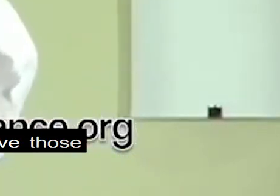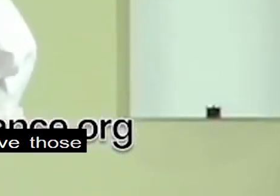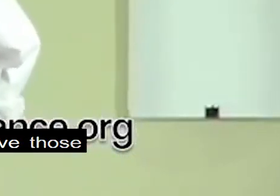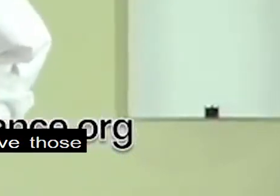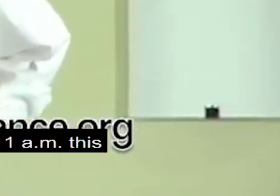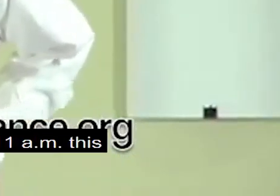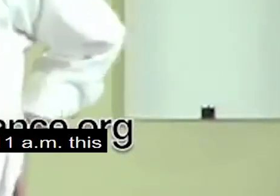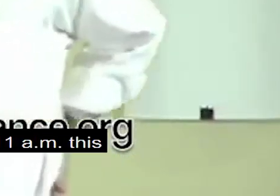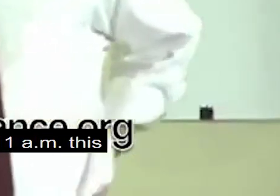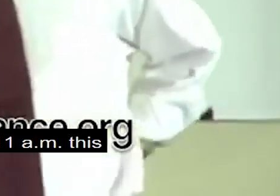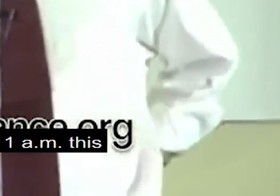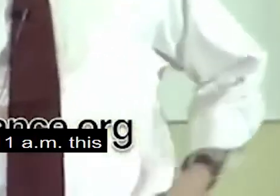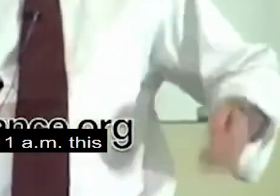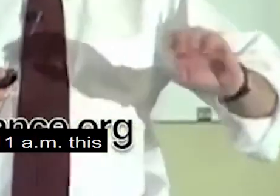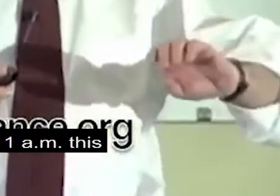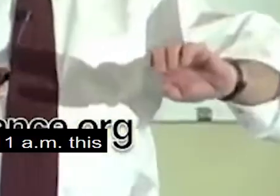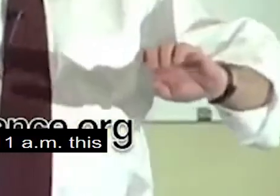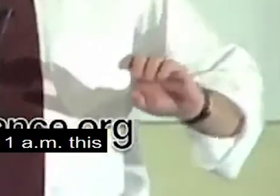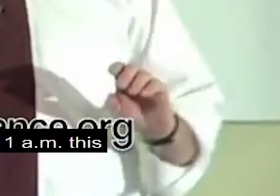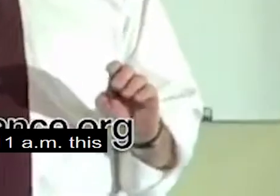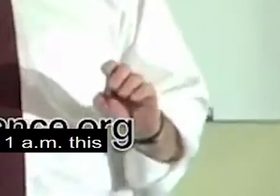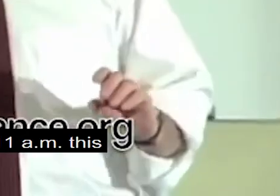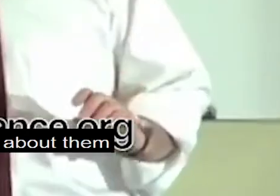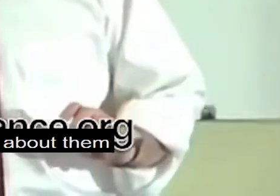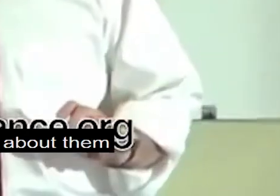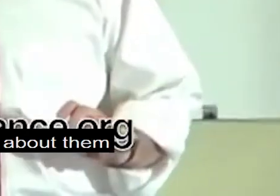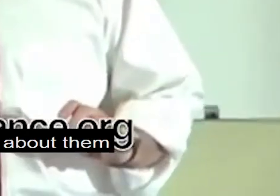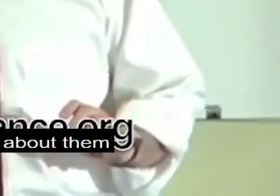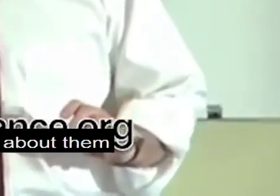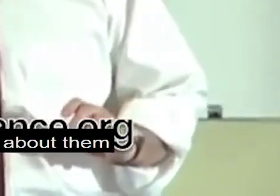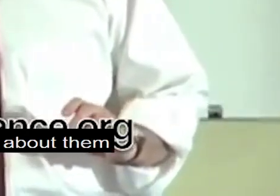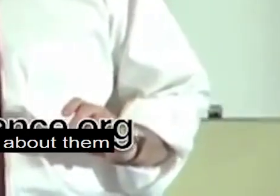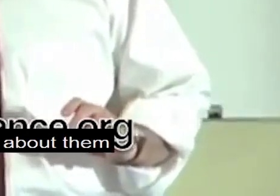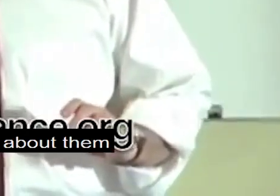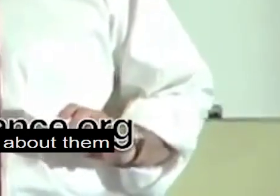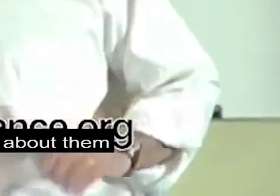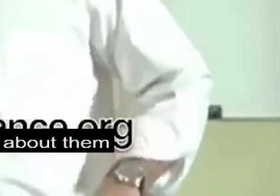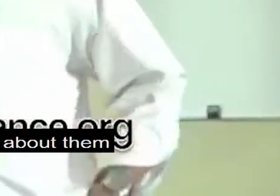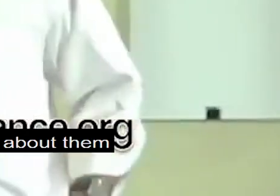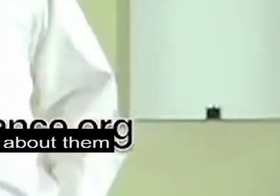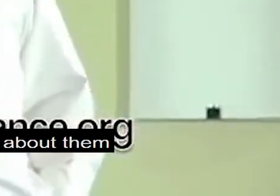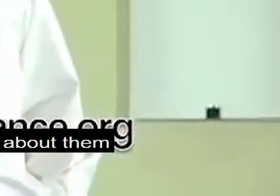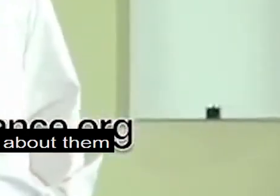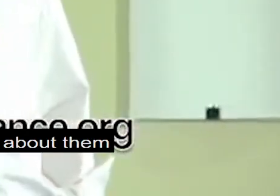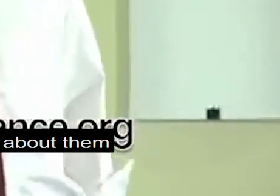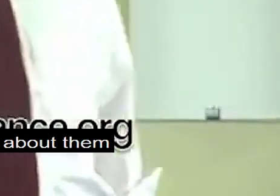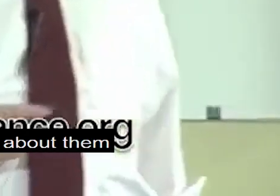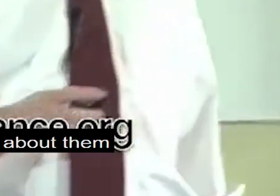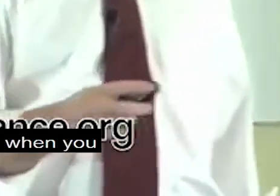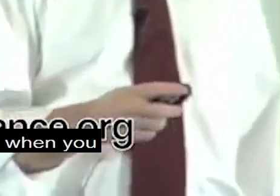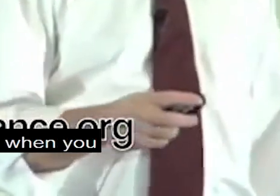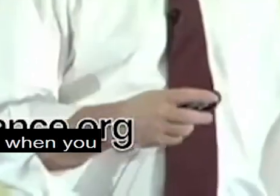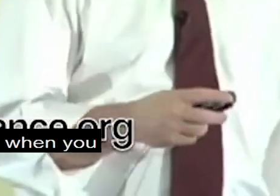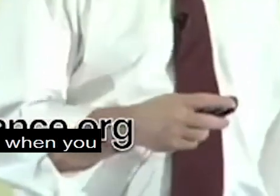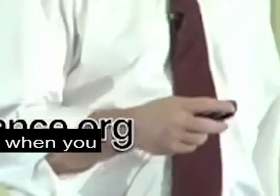We're going to have those babies put to bed by around 11 a.m. this morning. When you really think